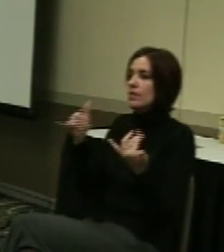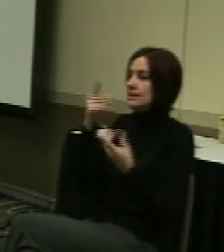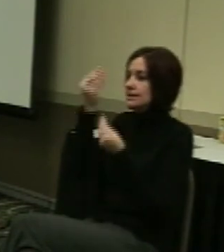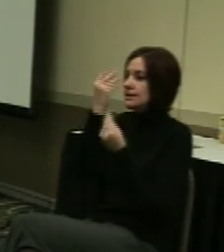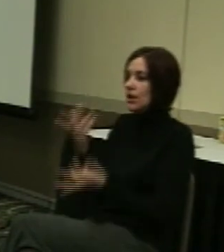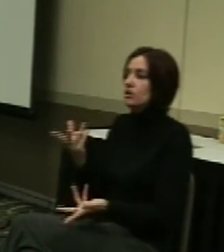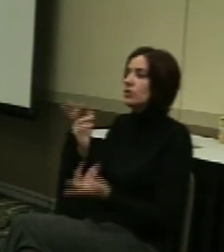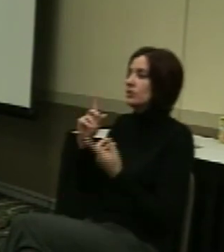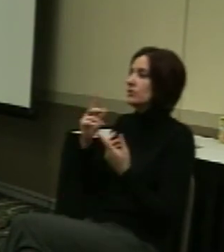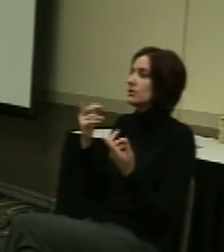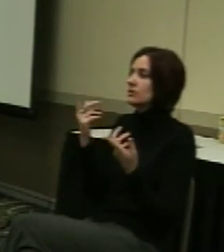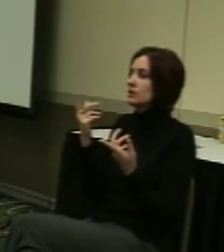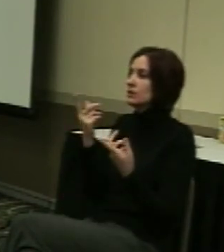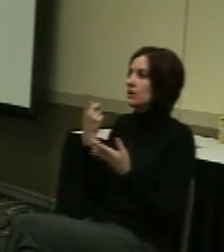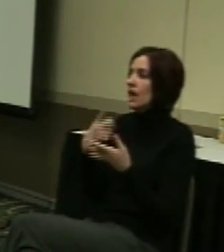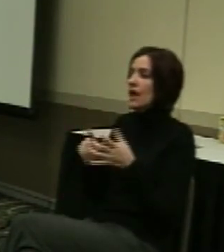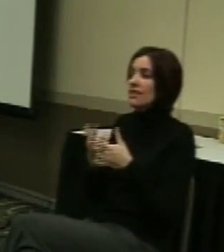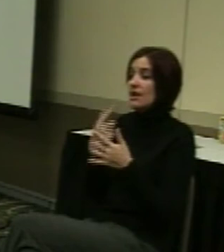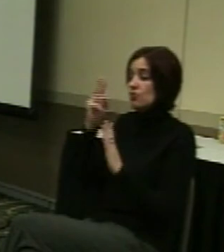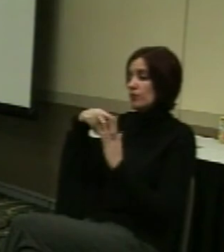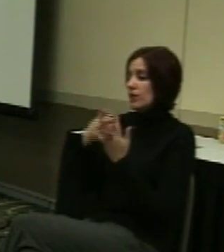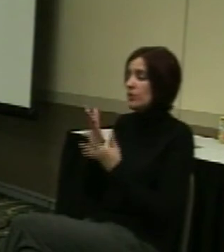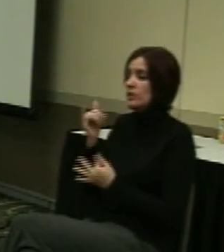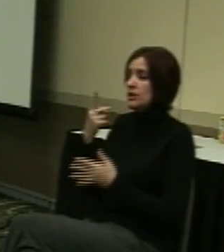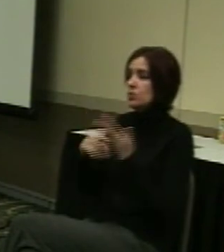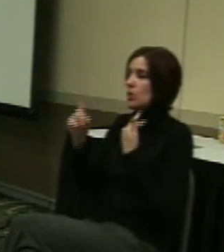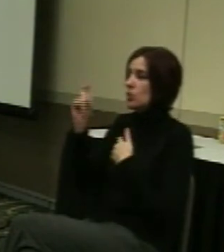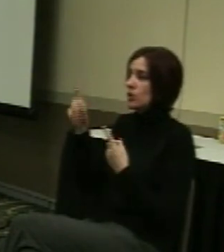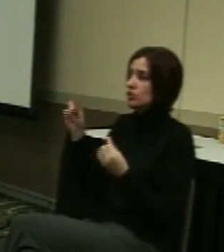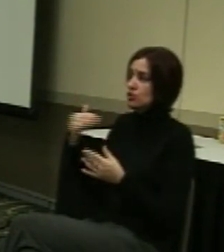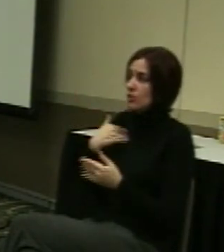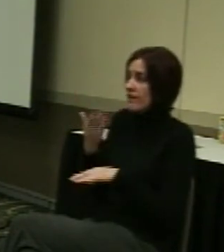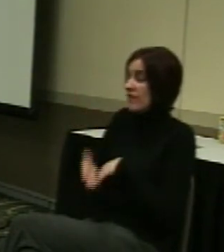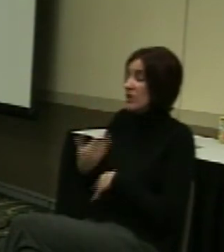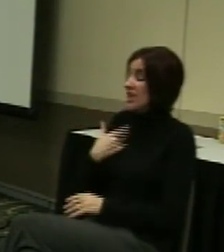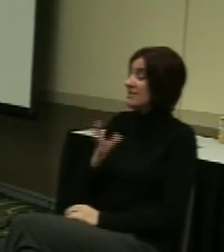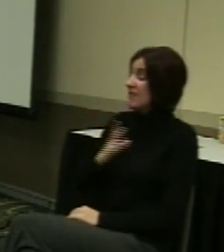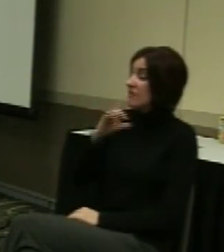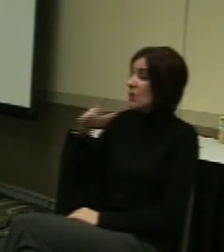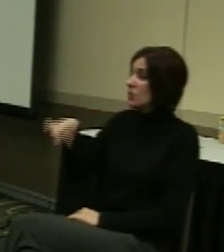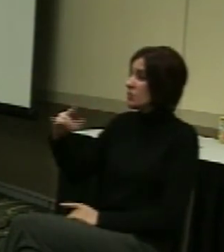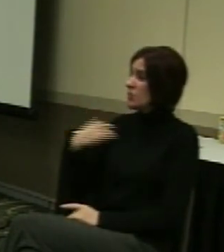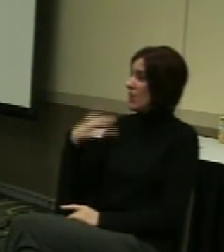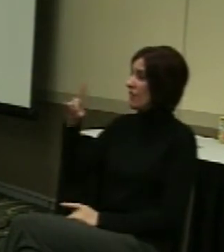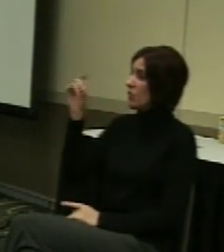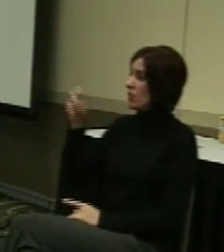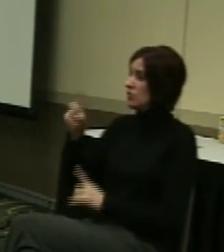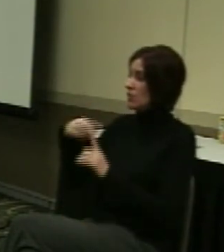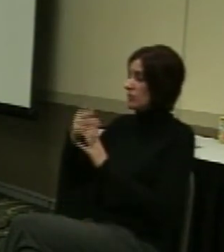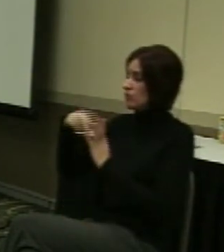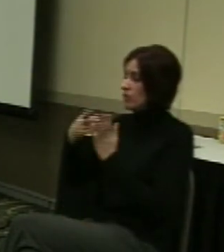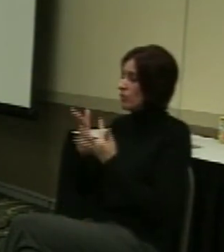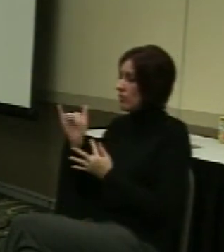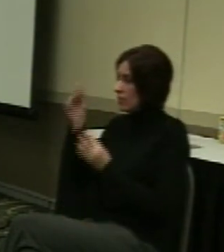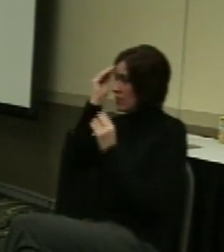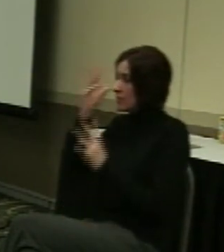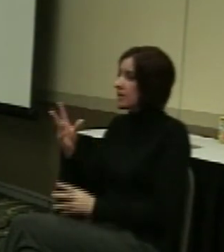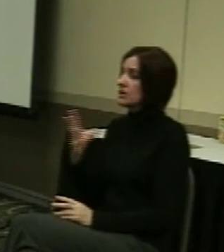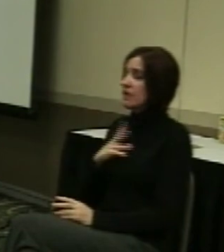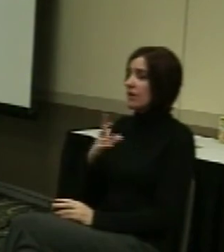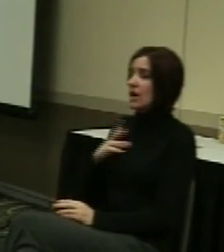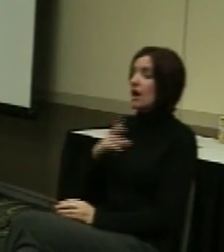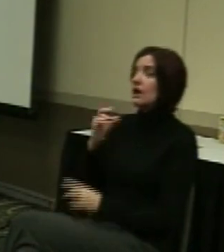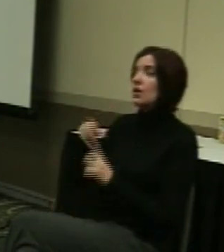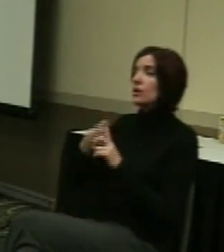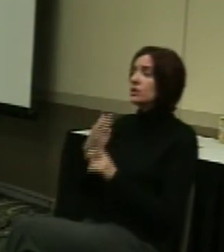even what questions do you have after? It's fine for you to have questions, as you look at some quantitative information and you say,